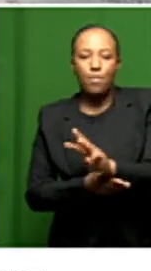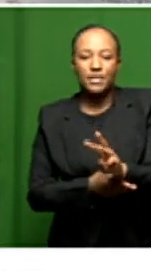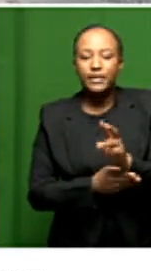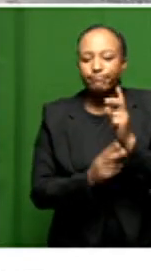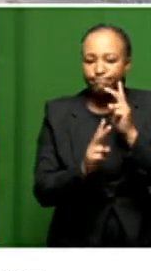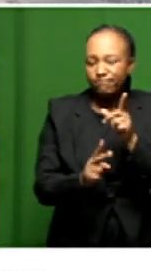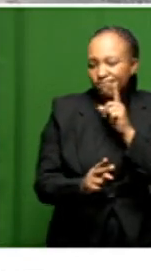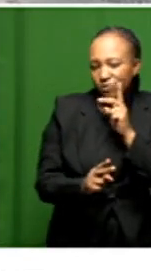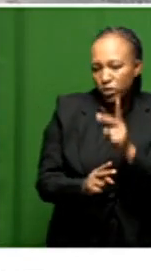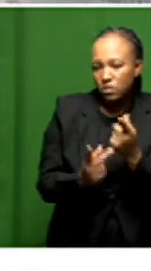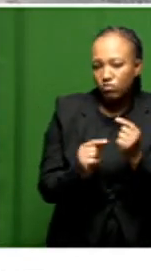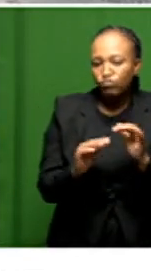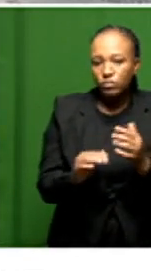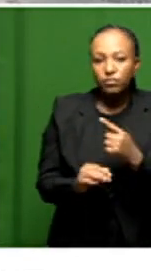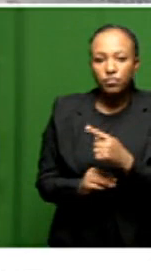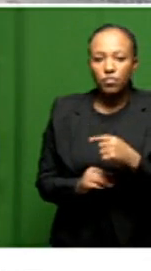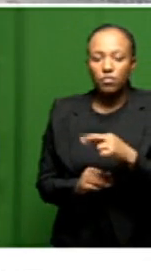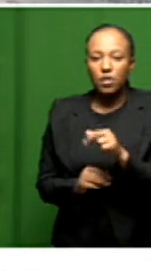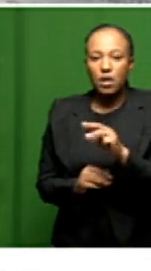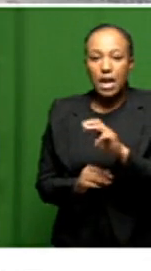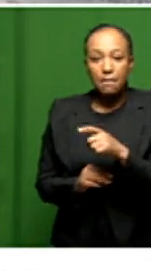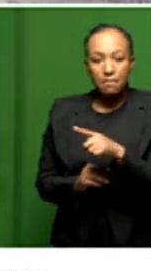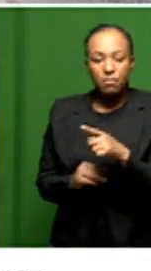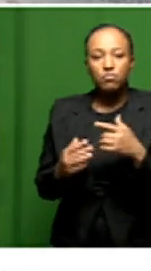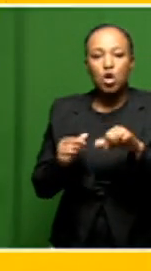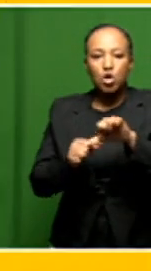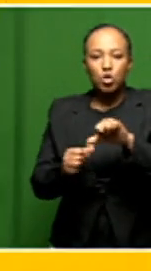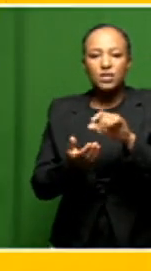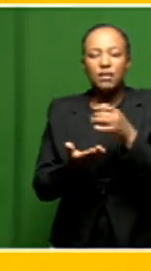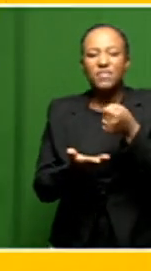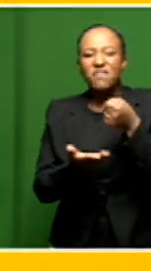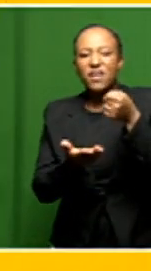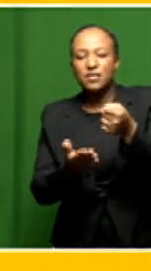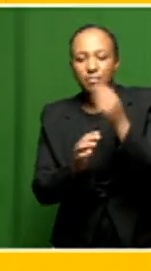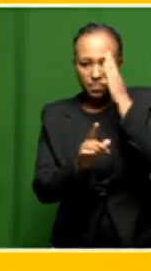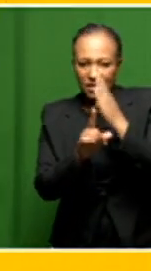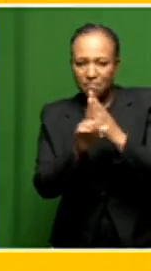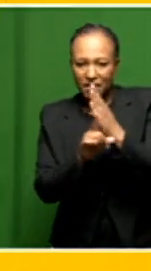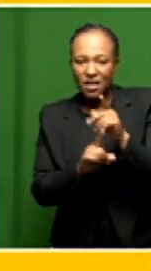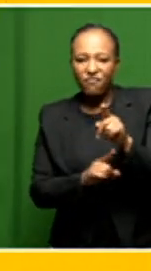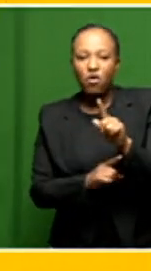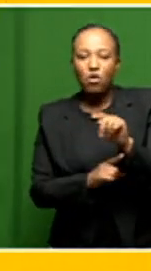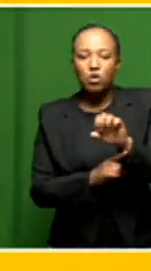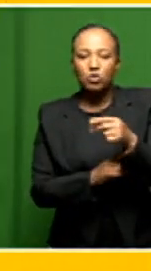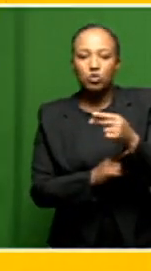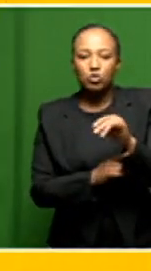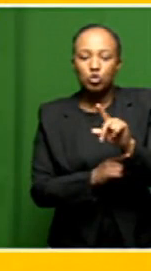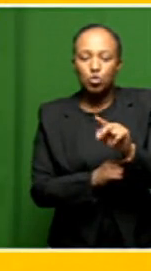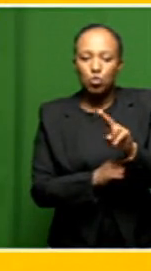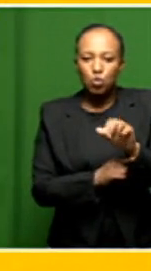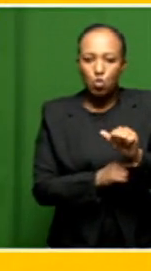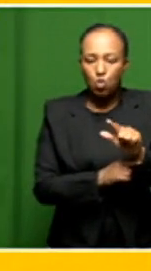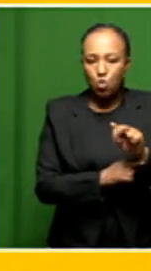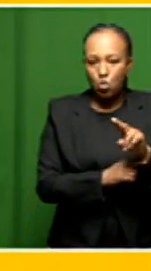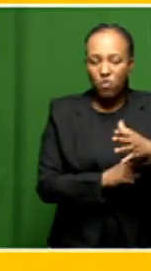how you go about doing that. Graeme Wilkinson, social investment specialist at Tshikululu Social Investments, talking to us about the fund